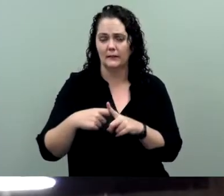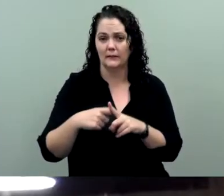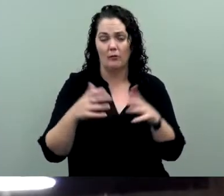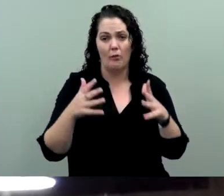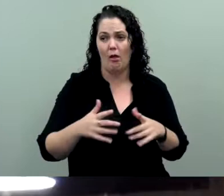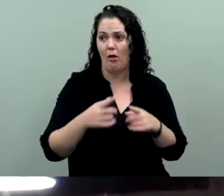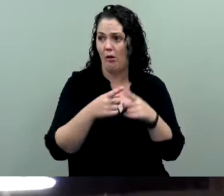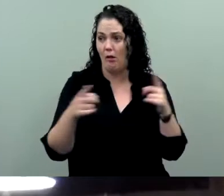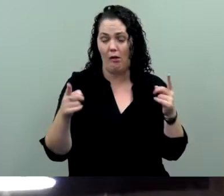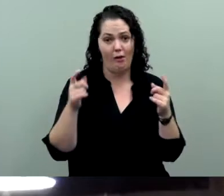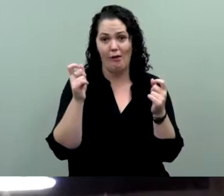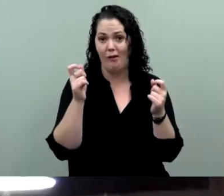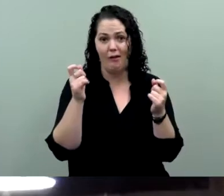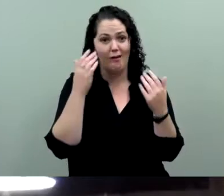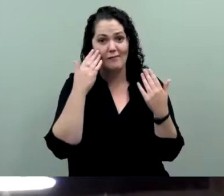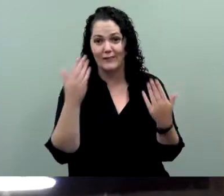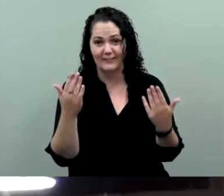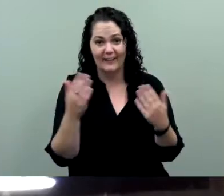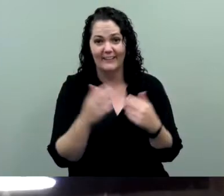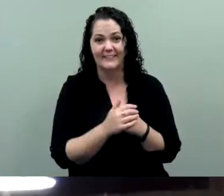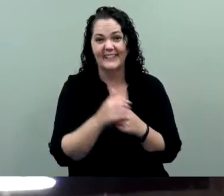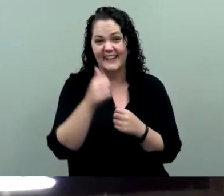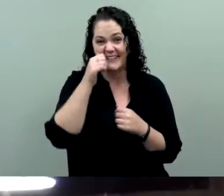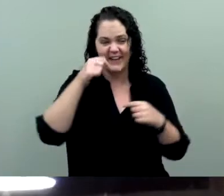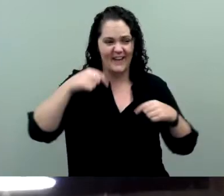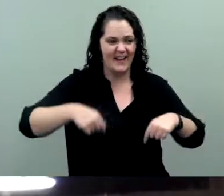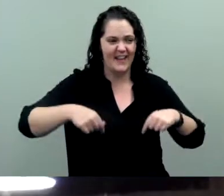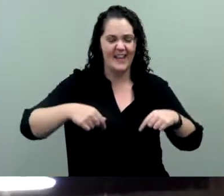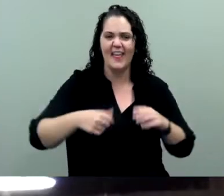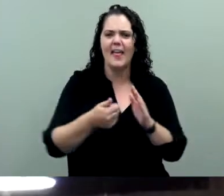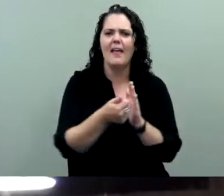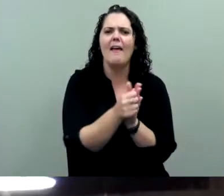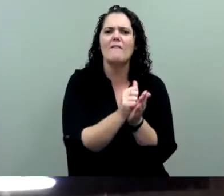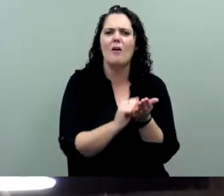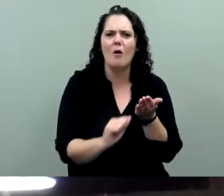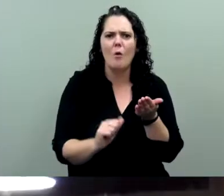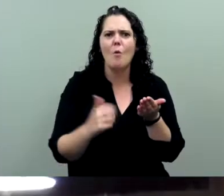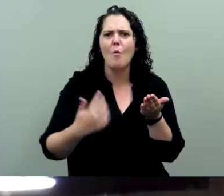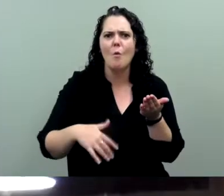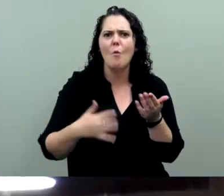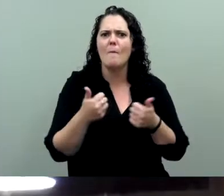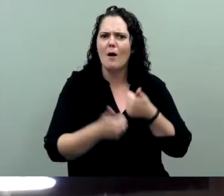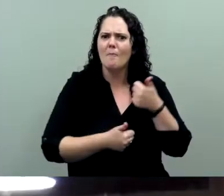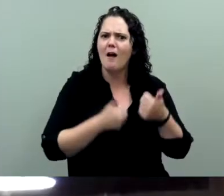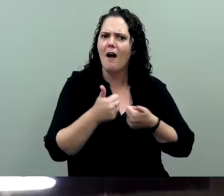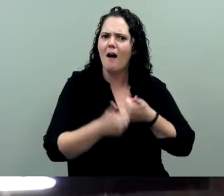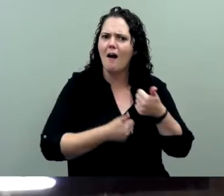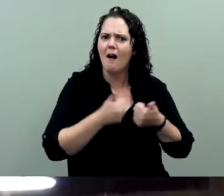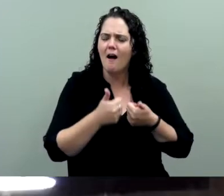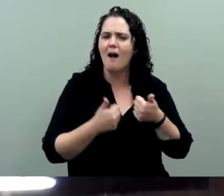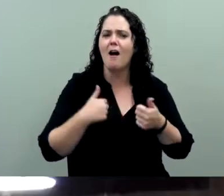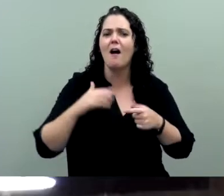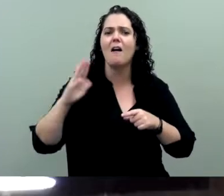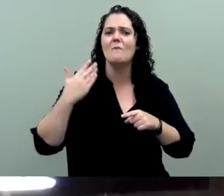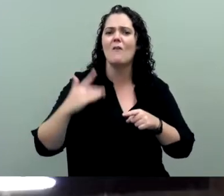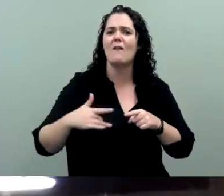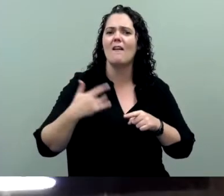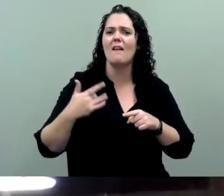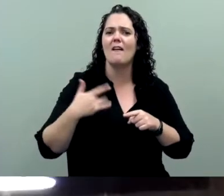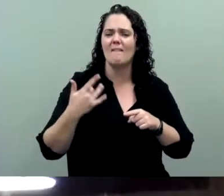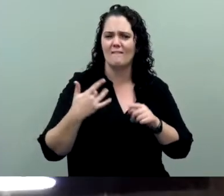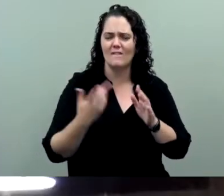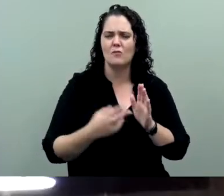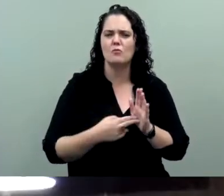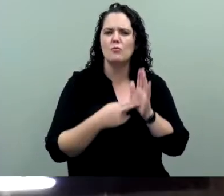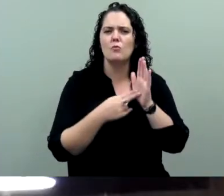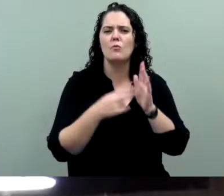obviously wildly popular here. You know, I've lived in Northern California and in New Mexico, and I have never seen